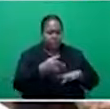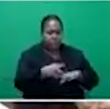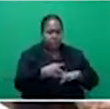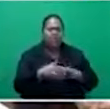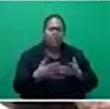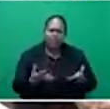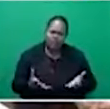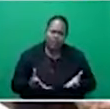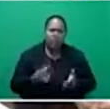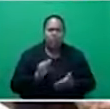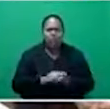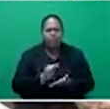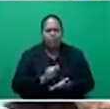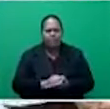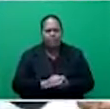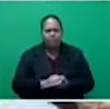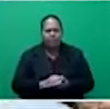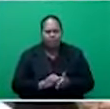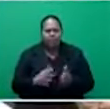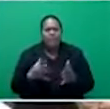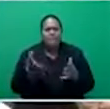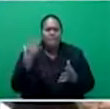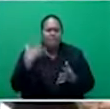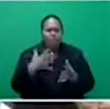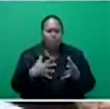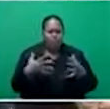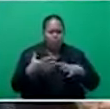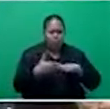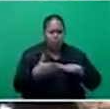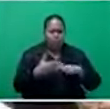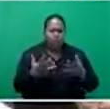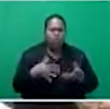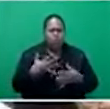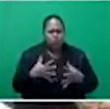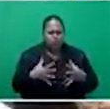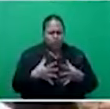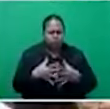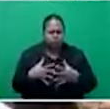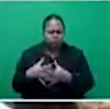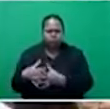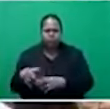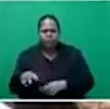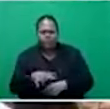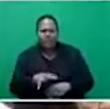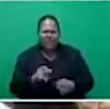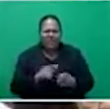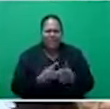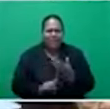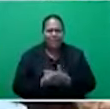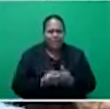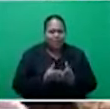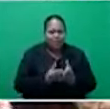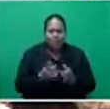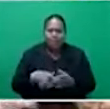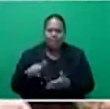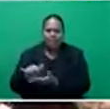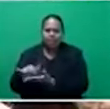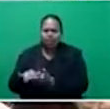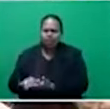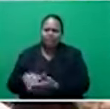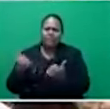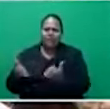times, elimination of congestion fees, because shipping companies would charge congestion fees at Fiji Airport before this divestment. They no longer have that. No change in fees and